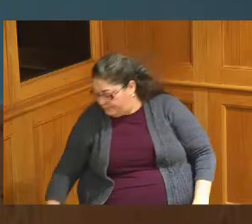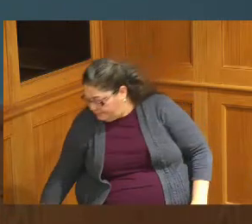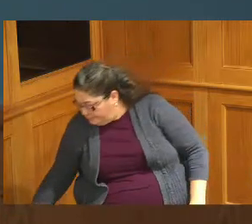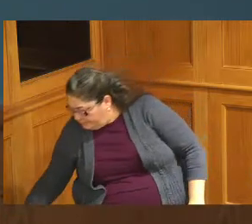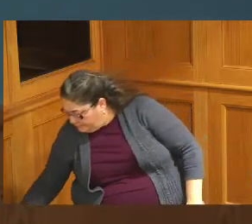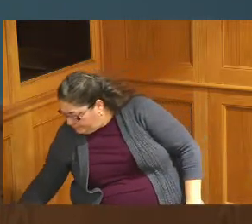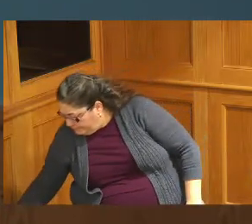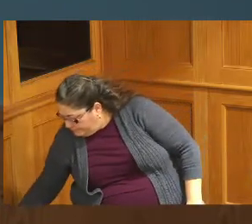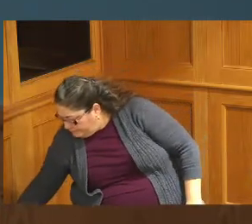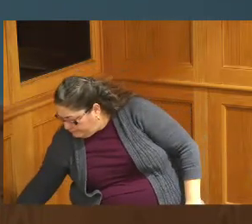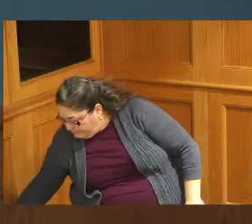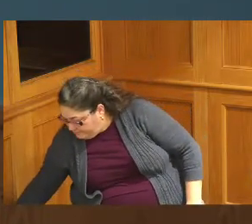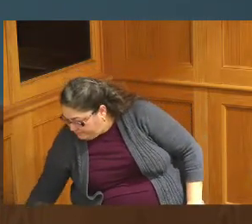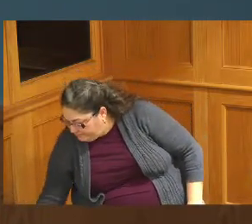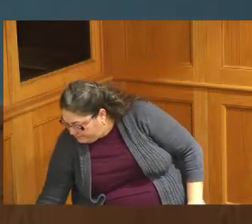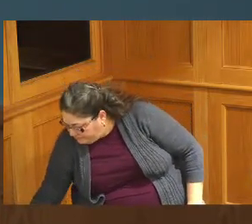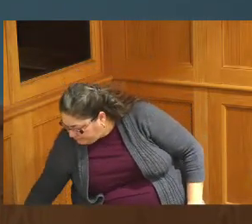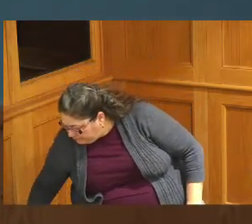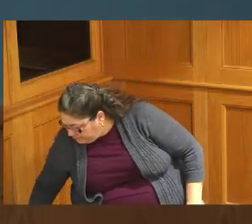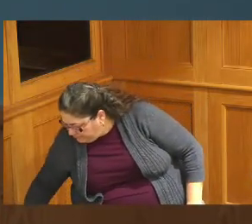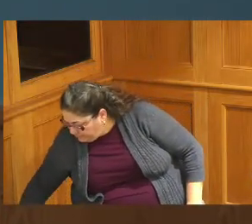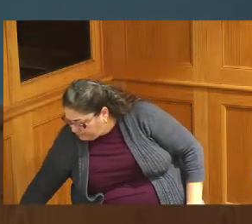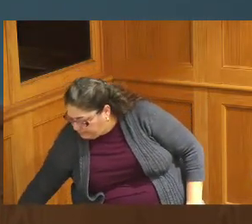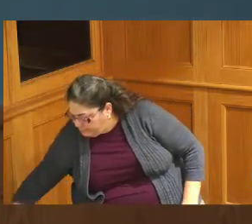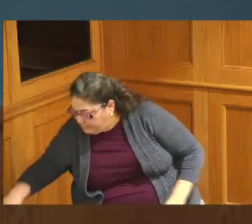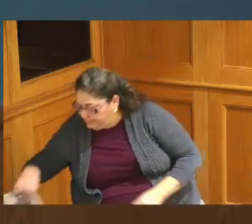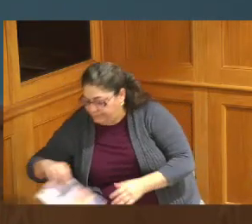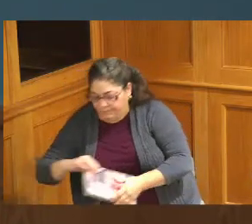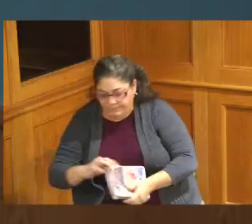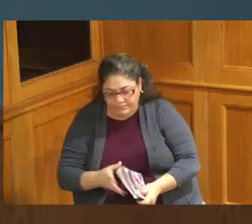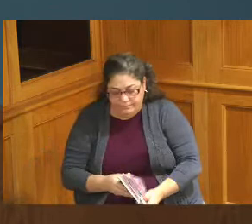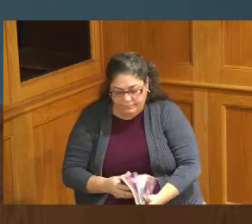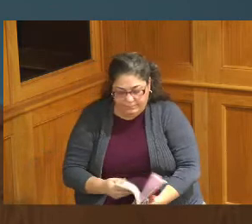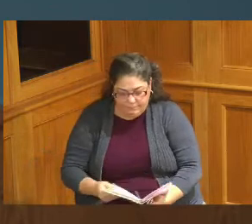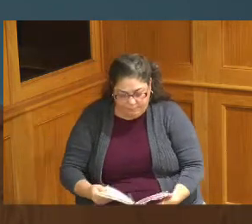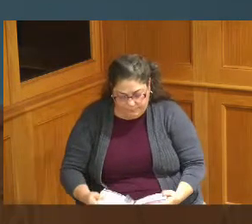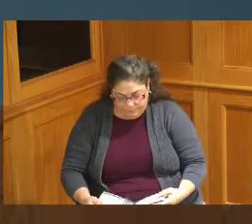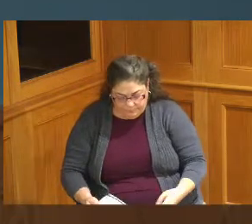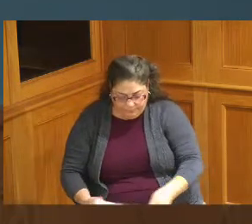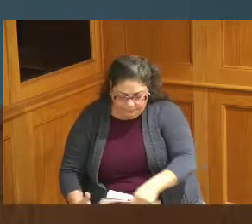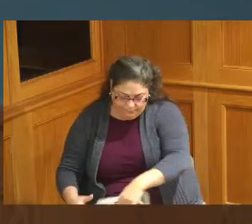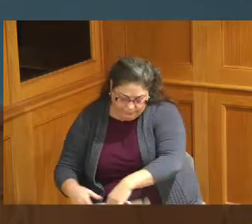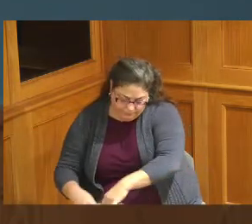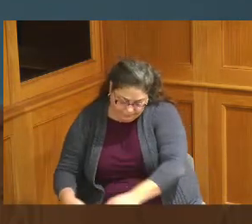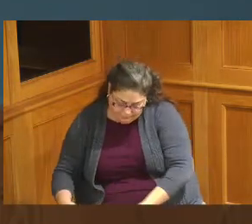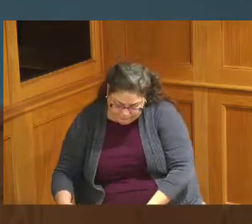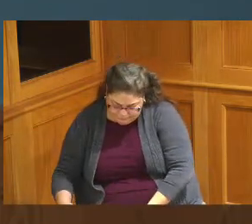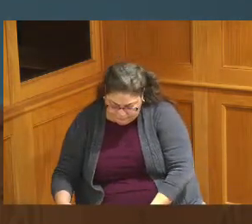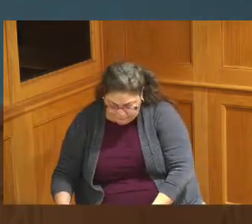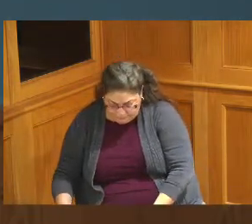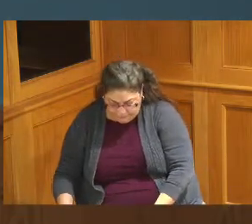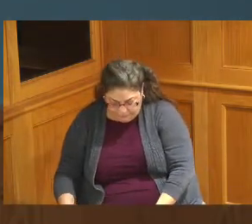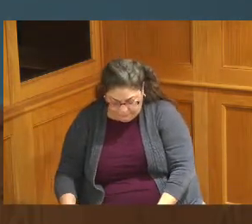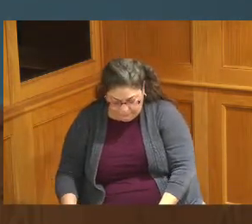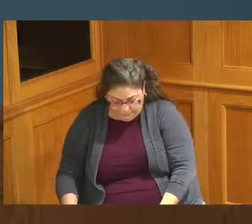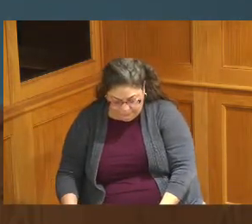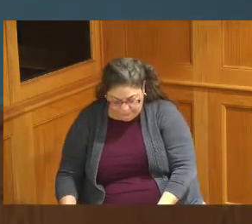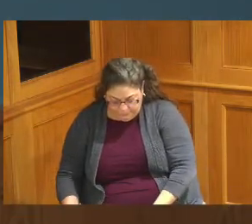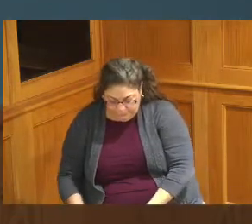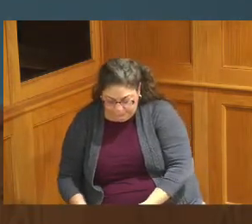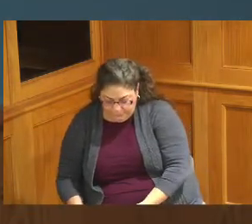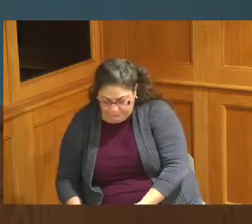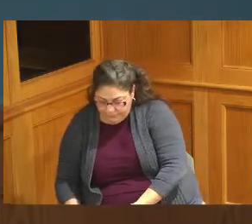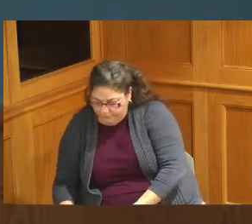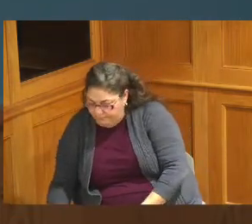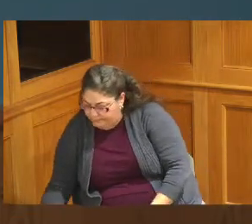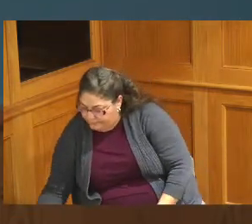doing here today, because you guys are doing a lot of good work. Small Business Week, I'm glad you got that on there. I want us to